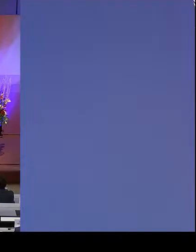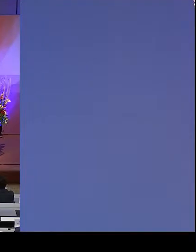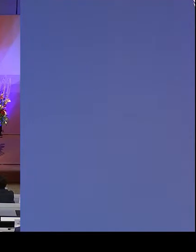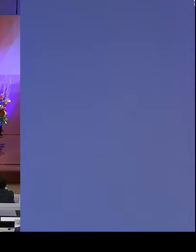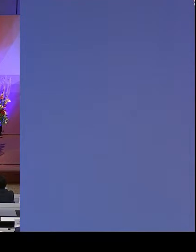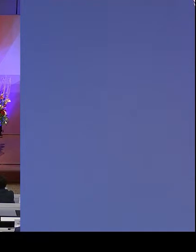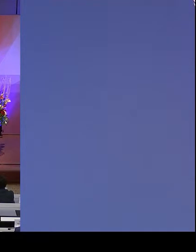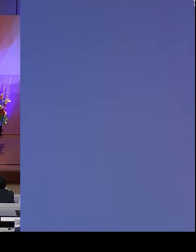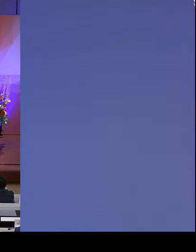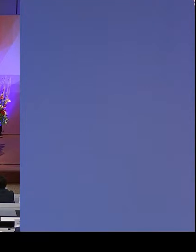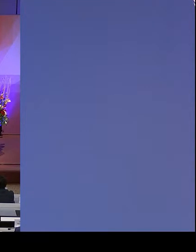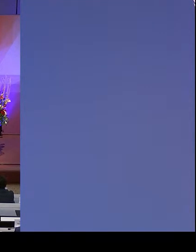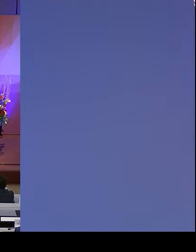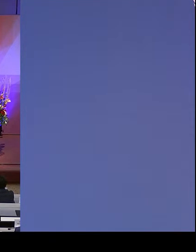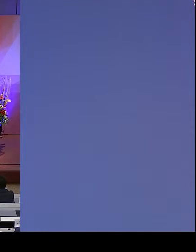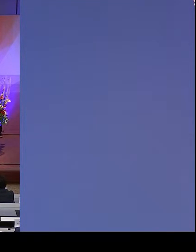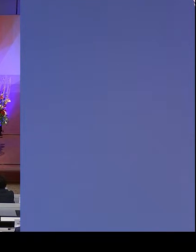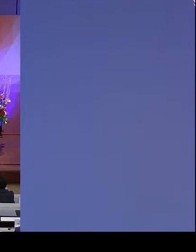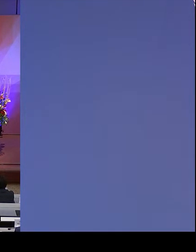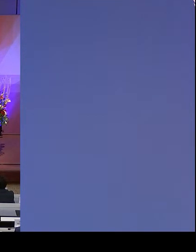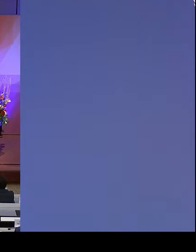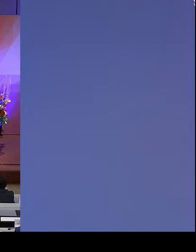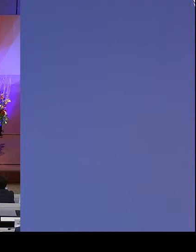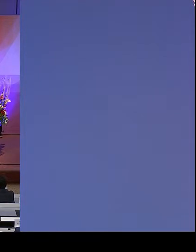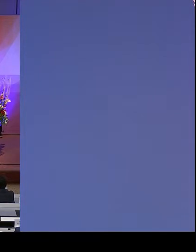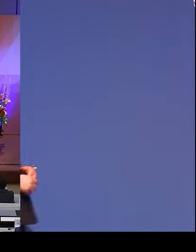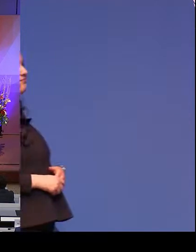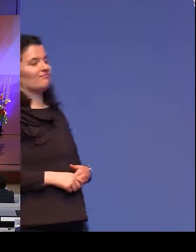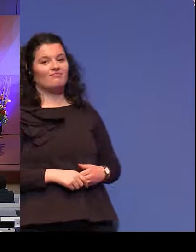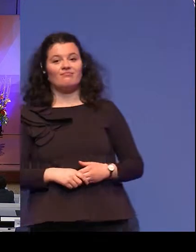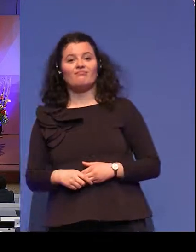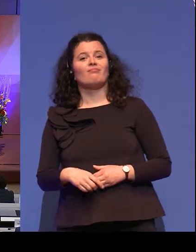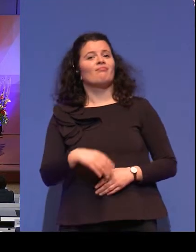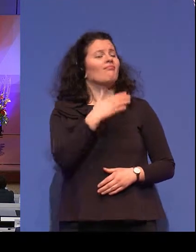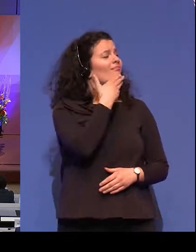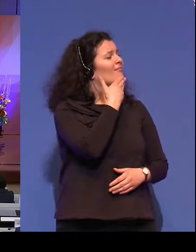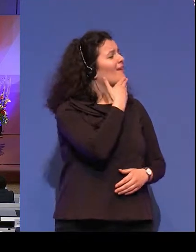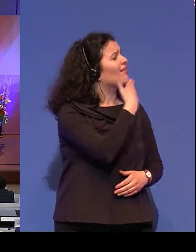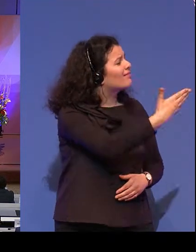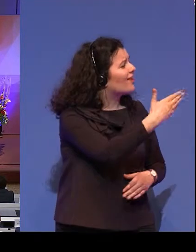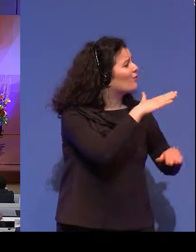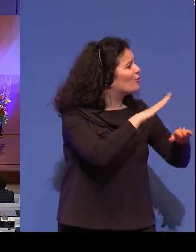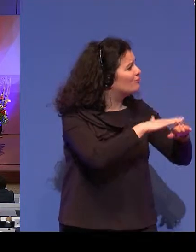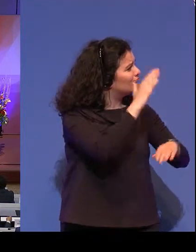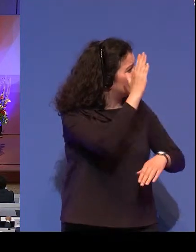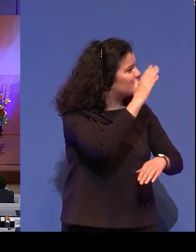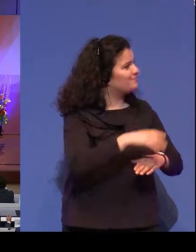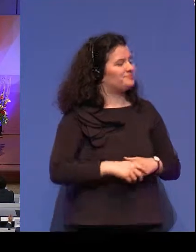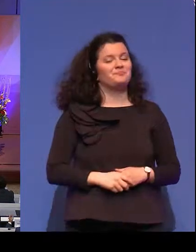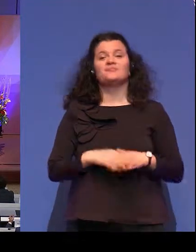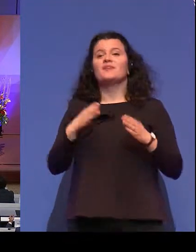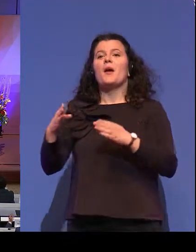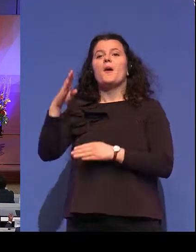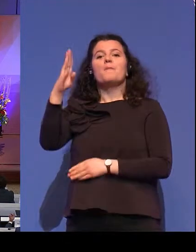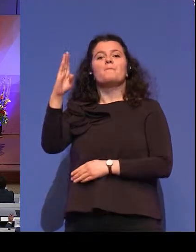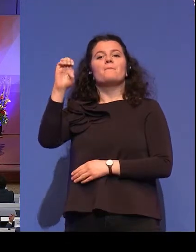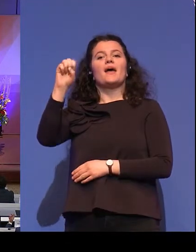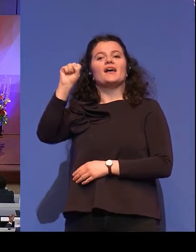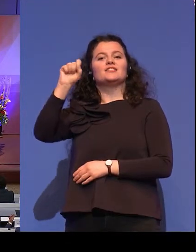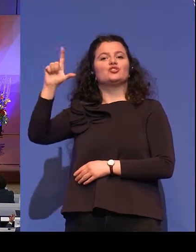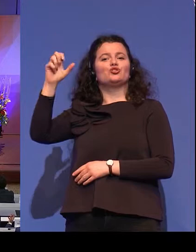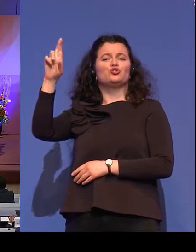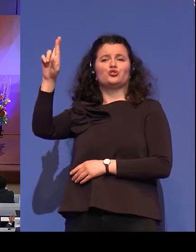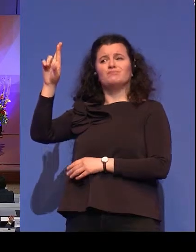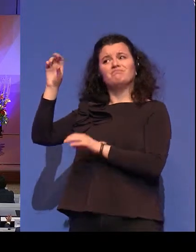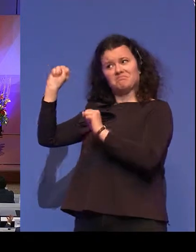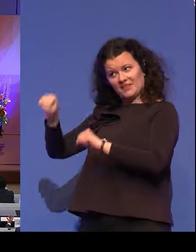I thank Ms. Shaid for her remarks. I would now like to give the floor back to my co-chair, Mr. Bessler, for his concluding remarks.